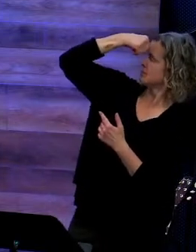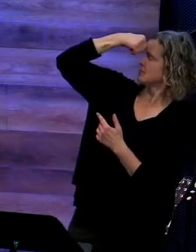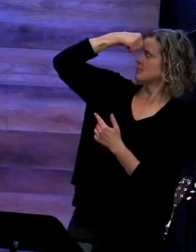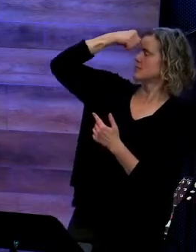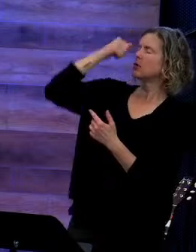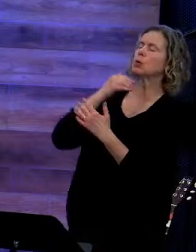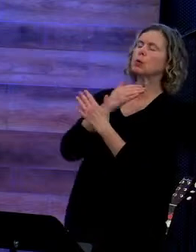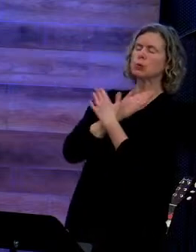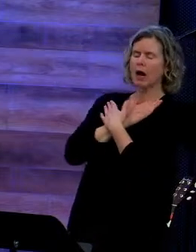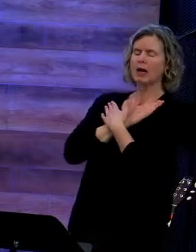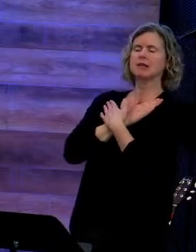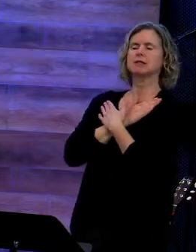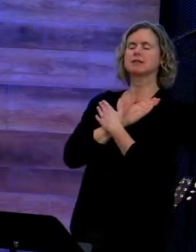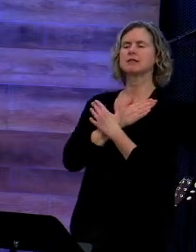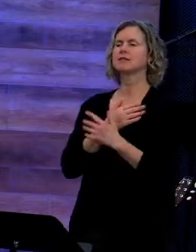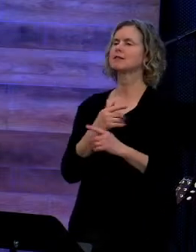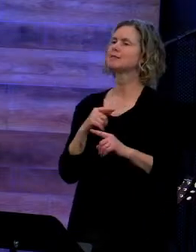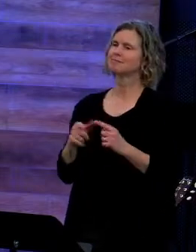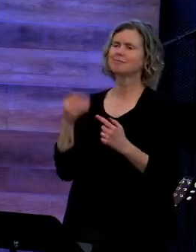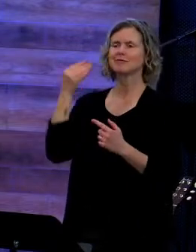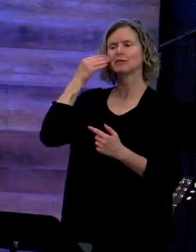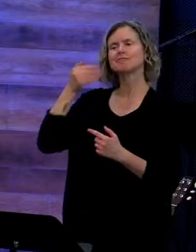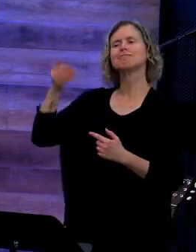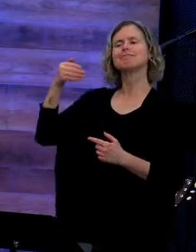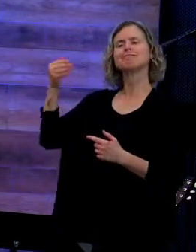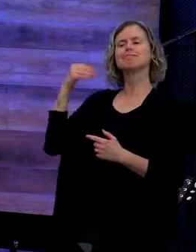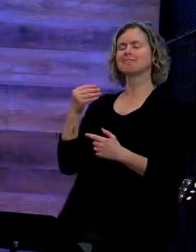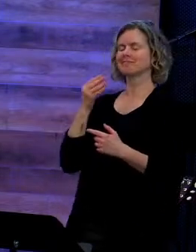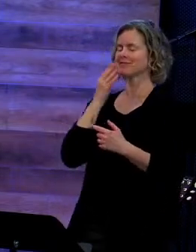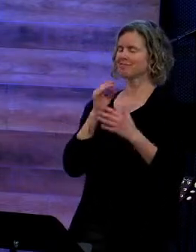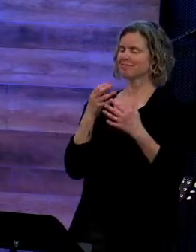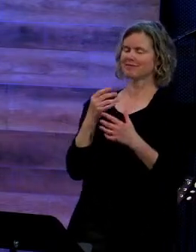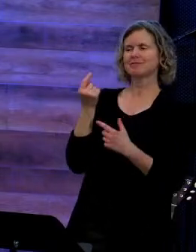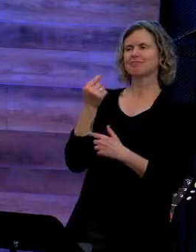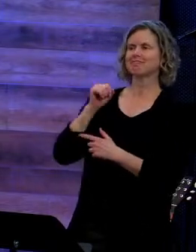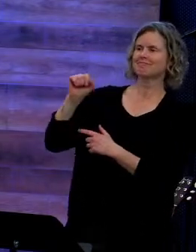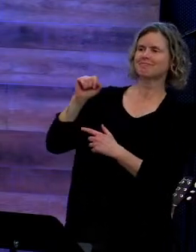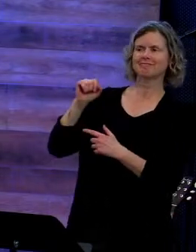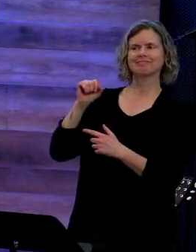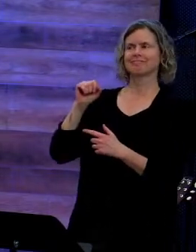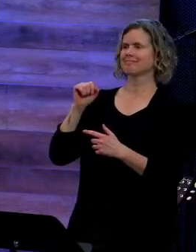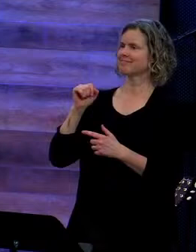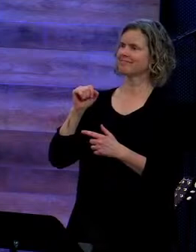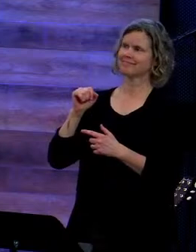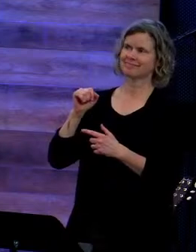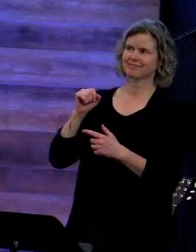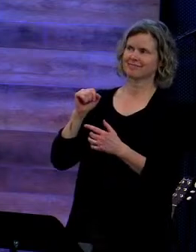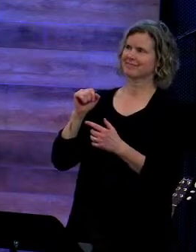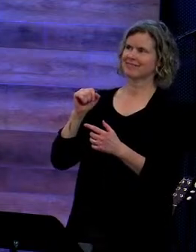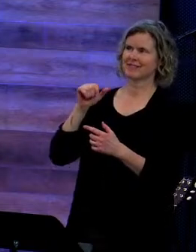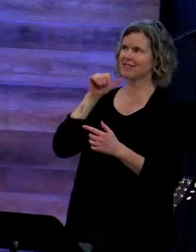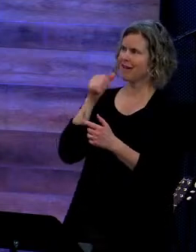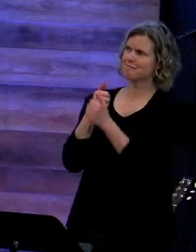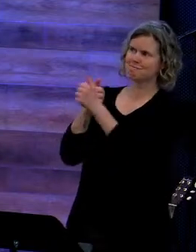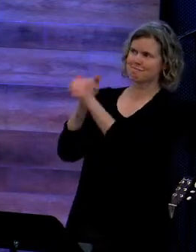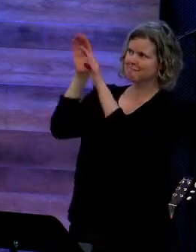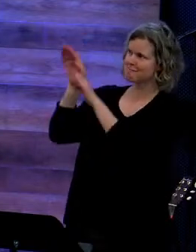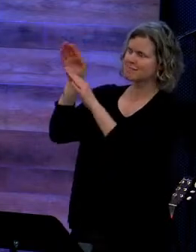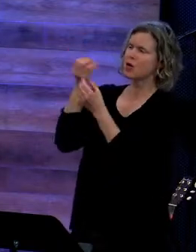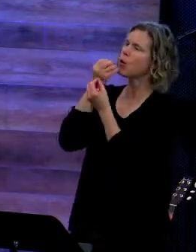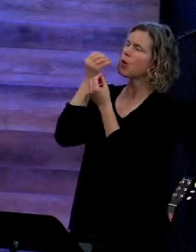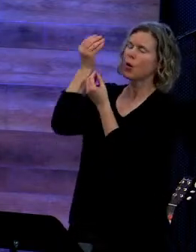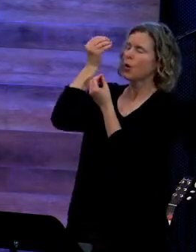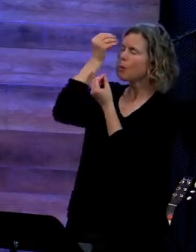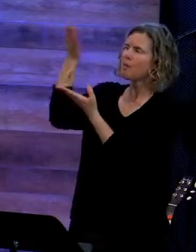consistently, repeatedly unfaithful to God. They didn't keep the Sabbath. They didn't keep the year of Jubilee. They didn't obey God's